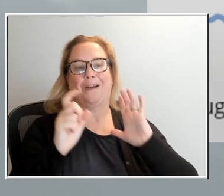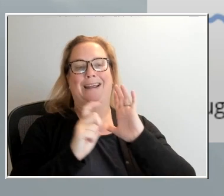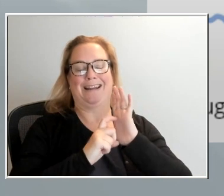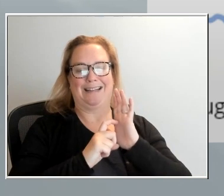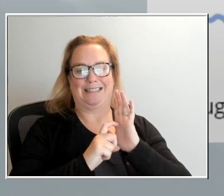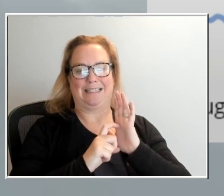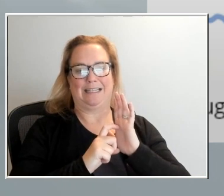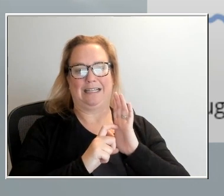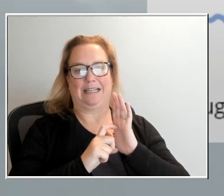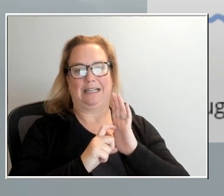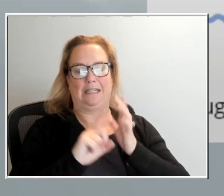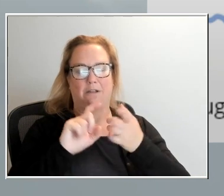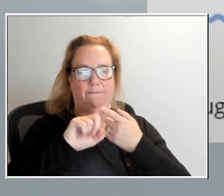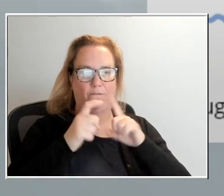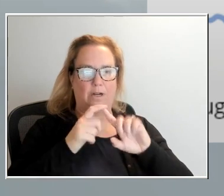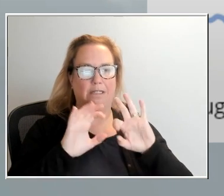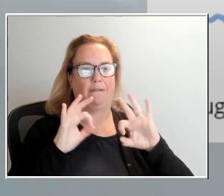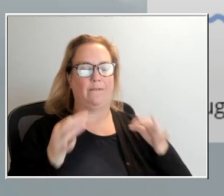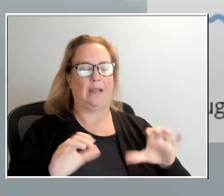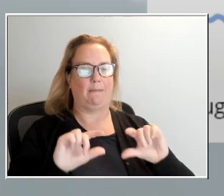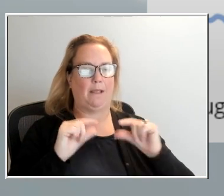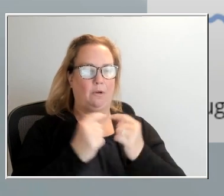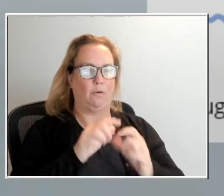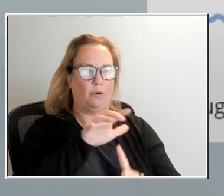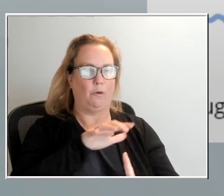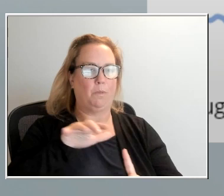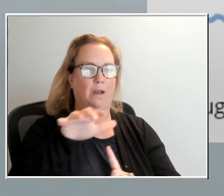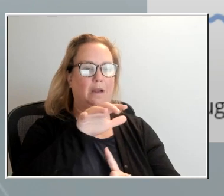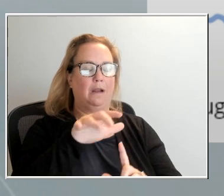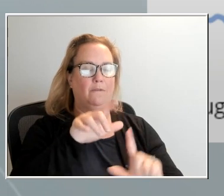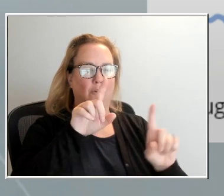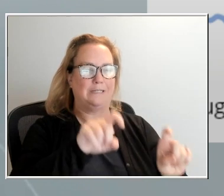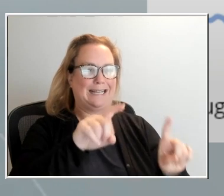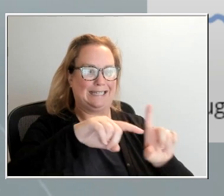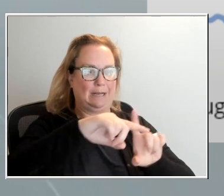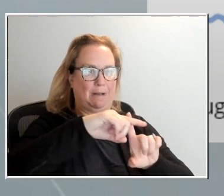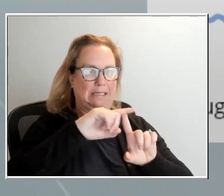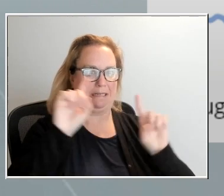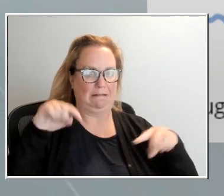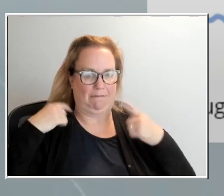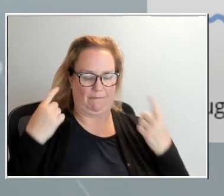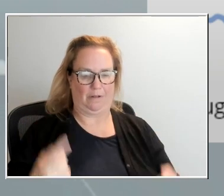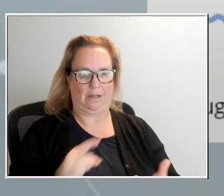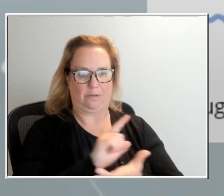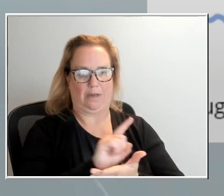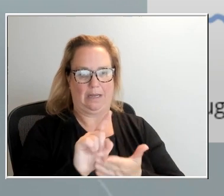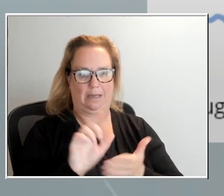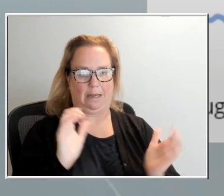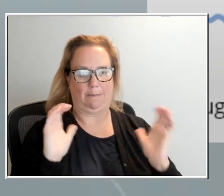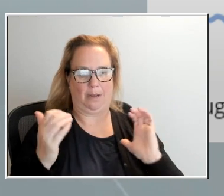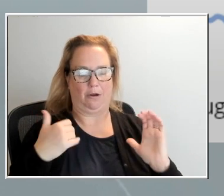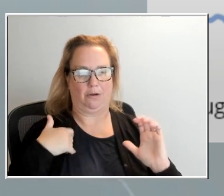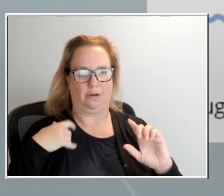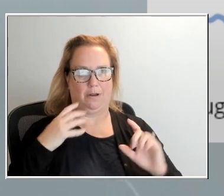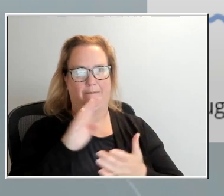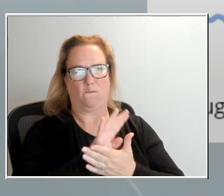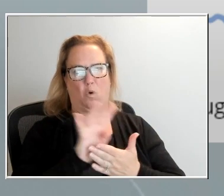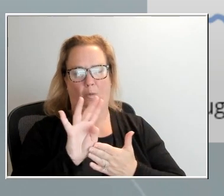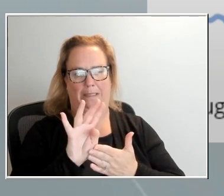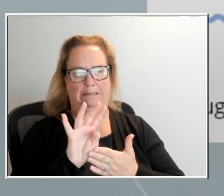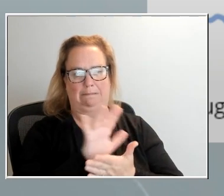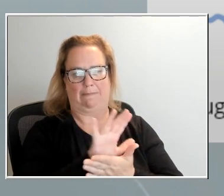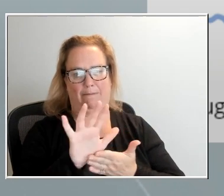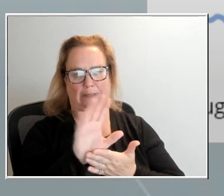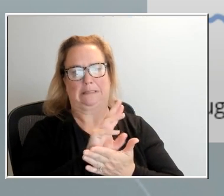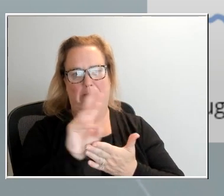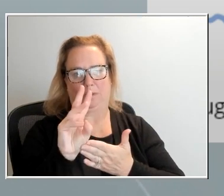their friends and family group as far as testing positive over the last week or two compared to the previous 4 or 6 weeks. So that is good news